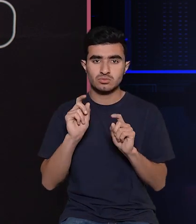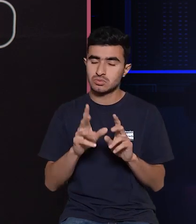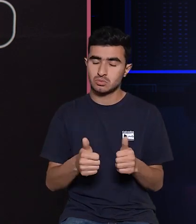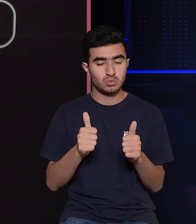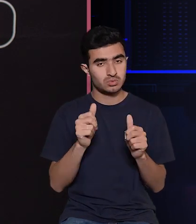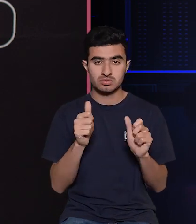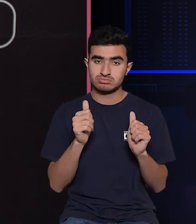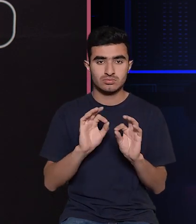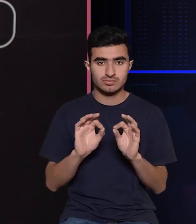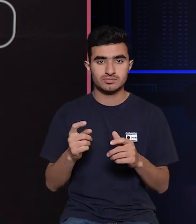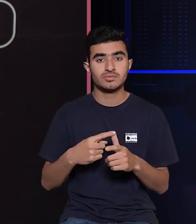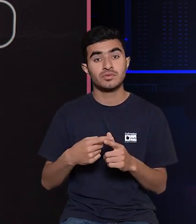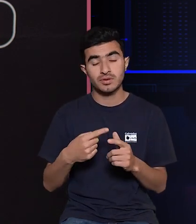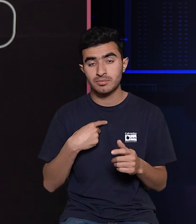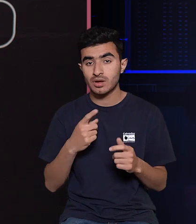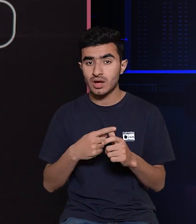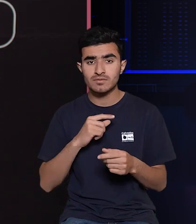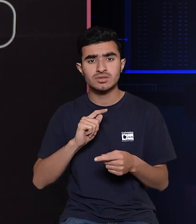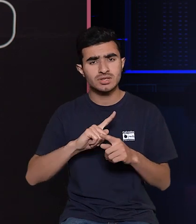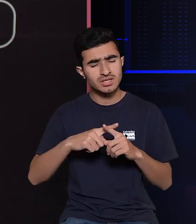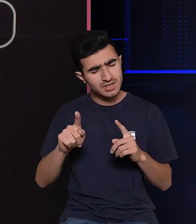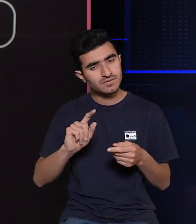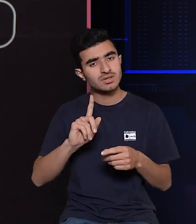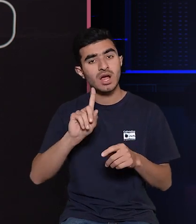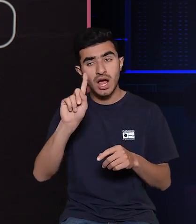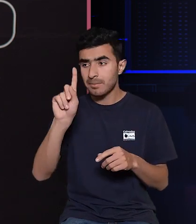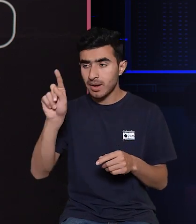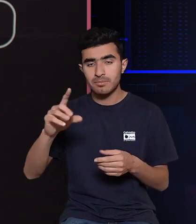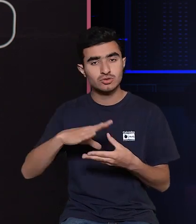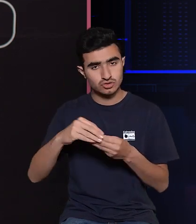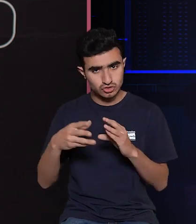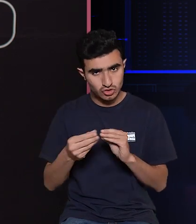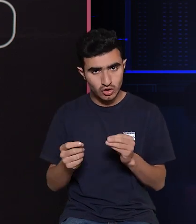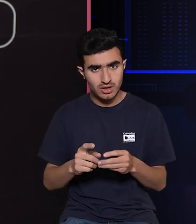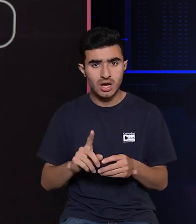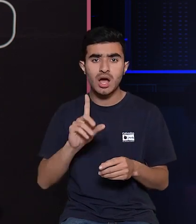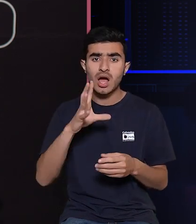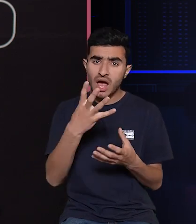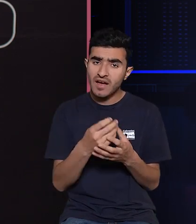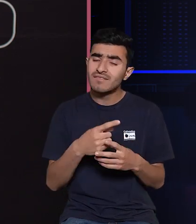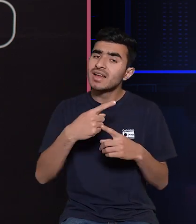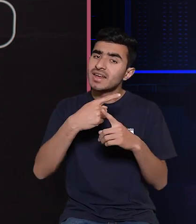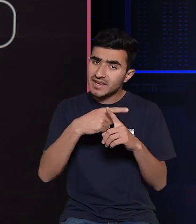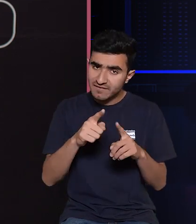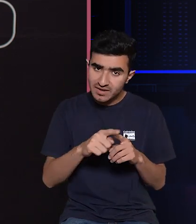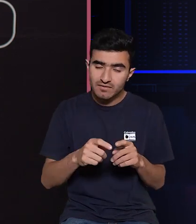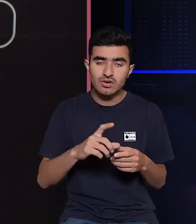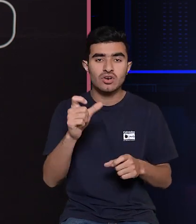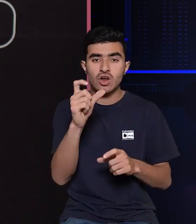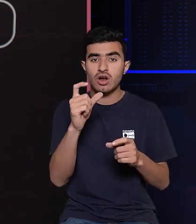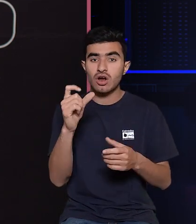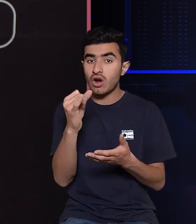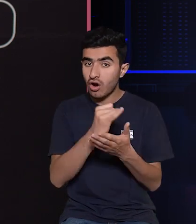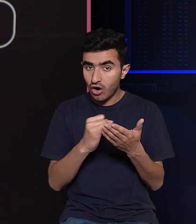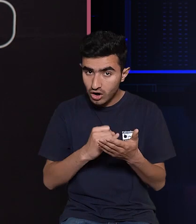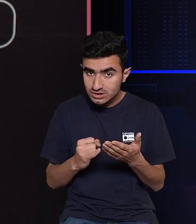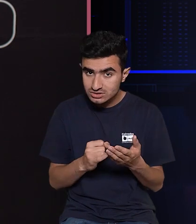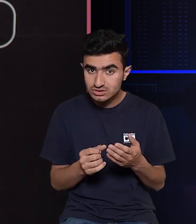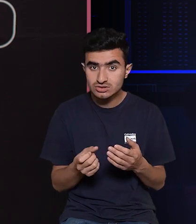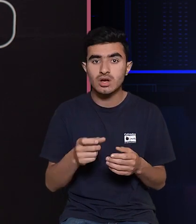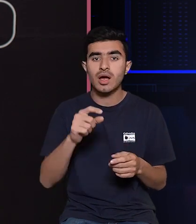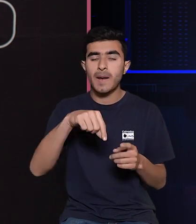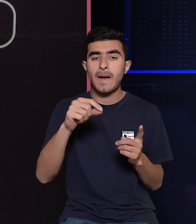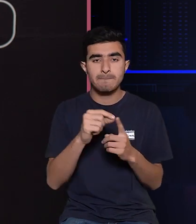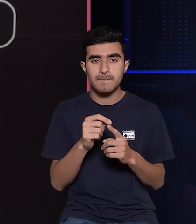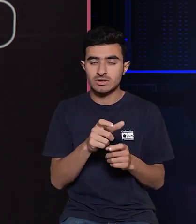illuminated manuscript. So every story in this book had separate art commissioned by a local Pakistani